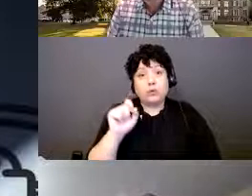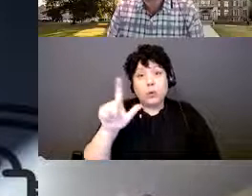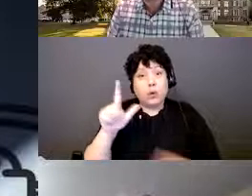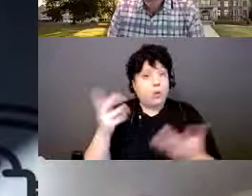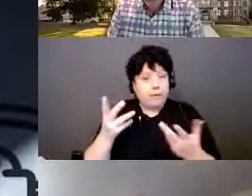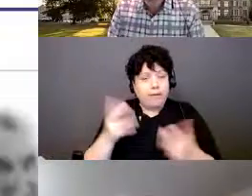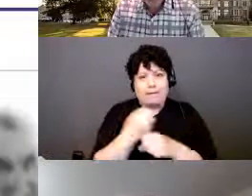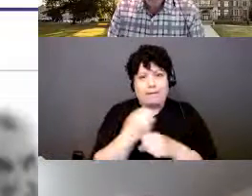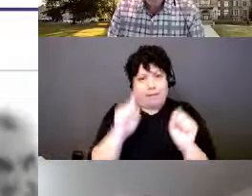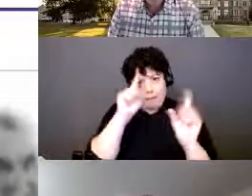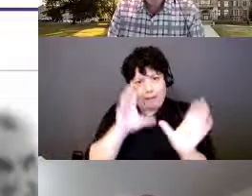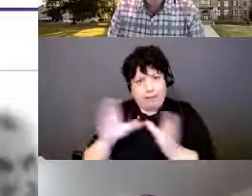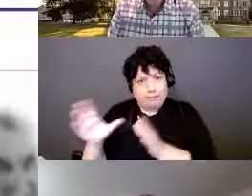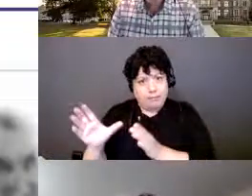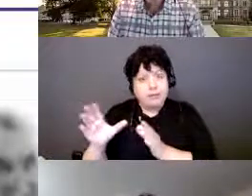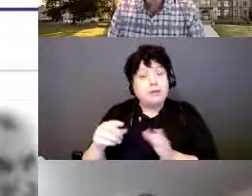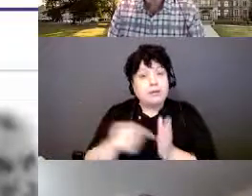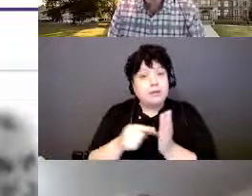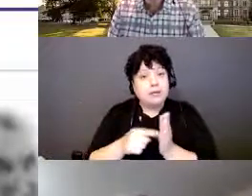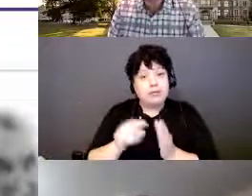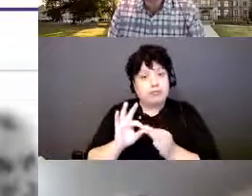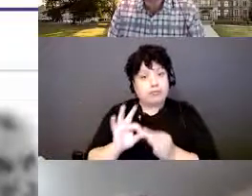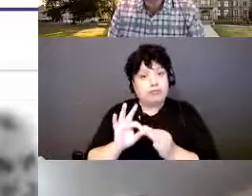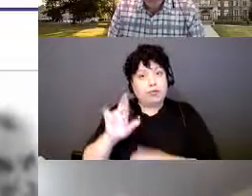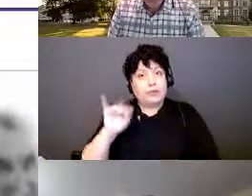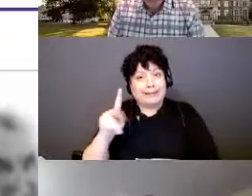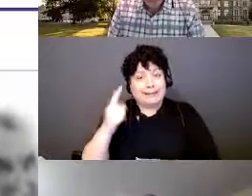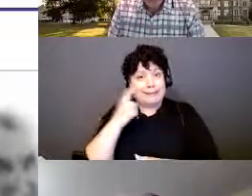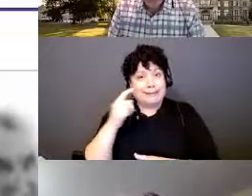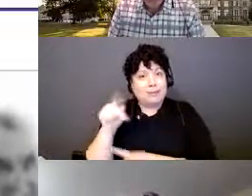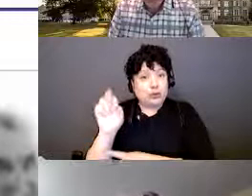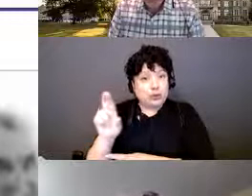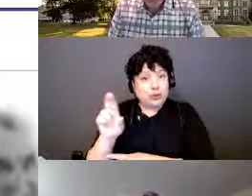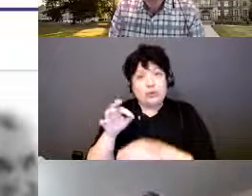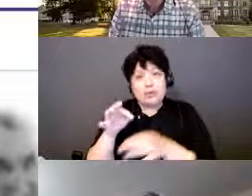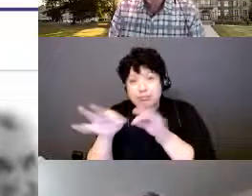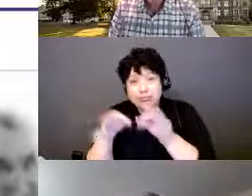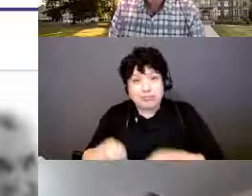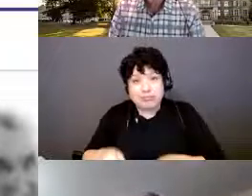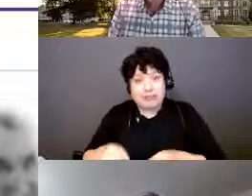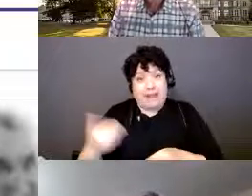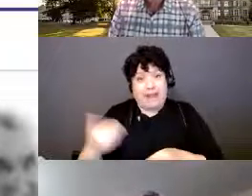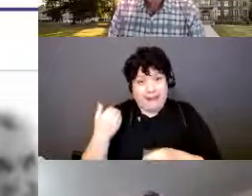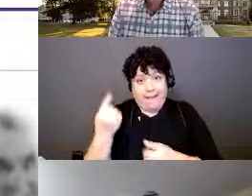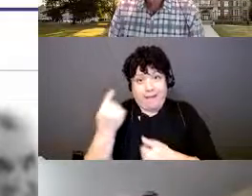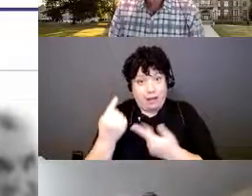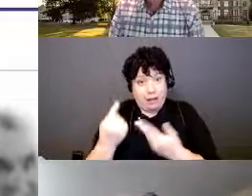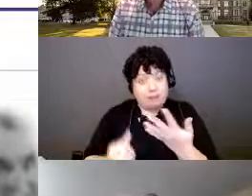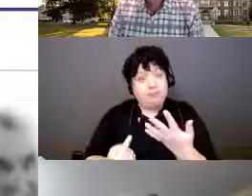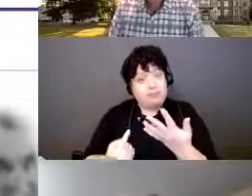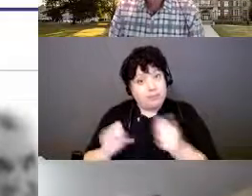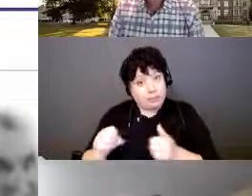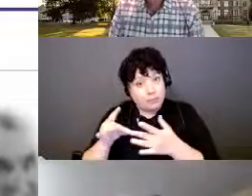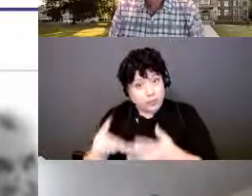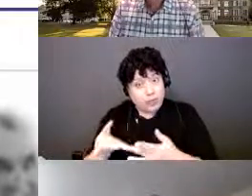kind of coincides with some of the risk factors that Peter was talking about in his beginning of his presentation. Knowing